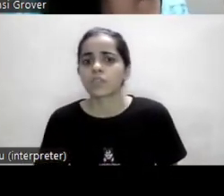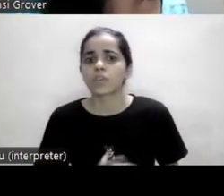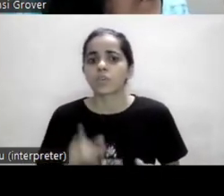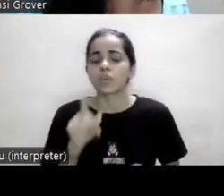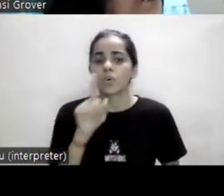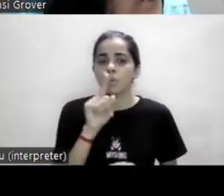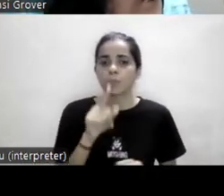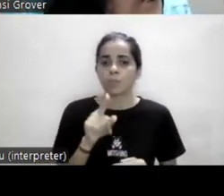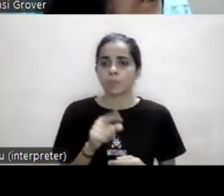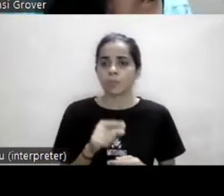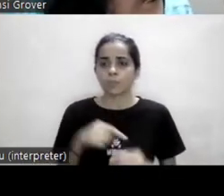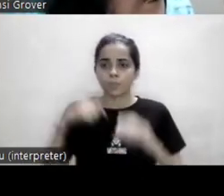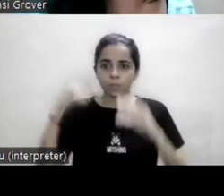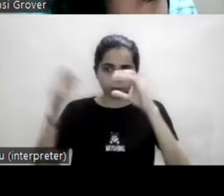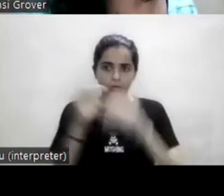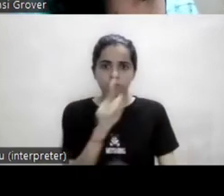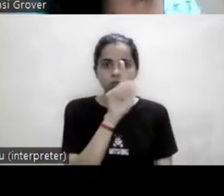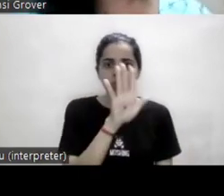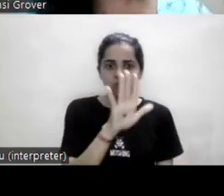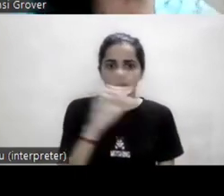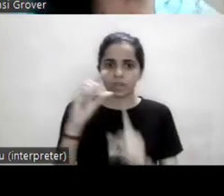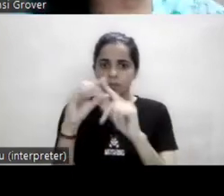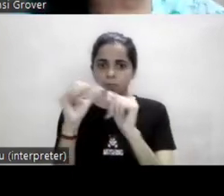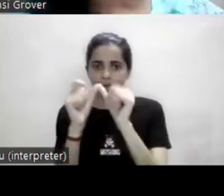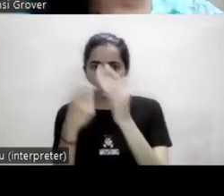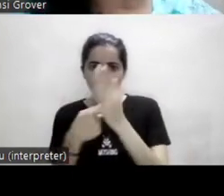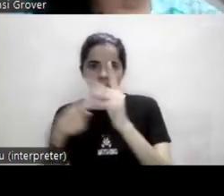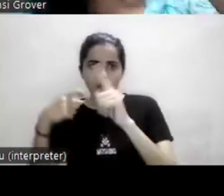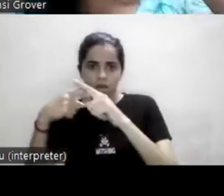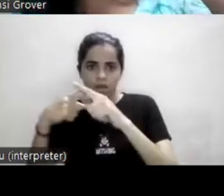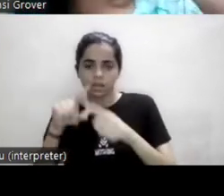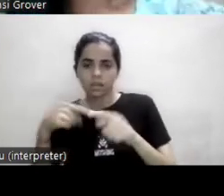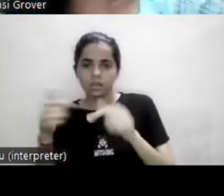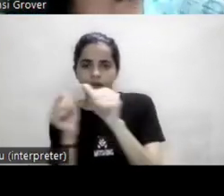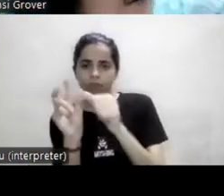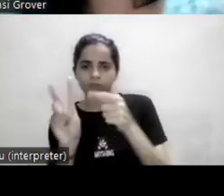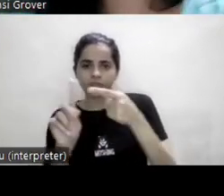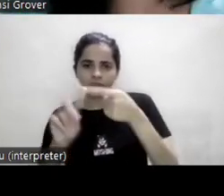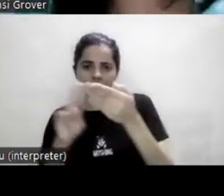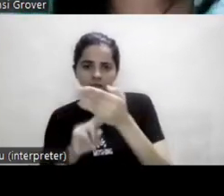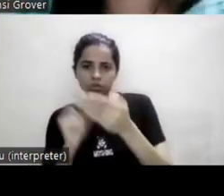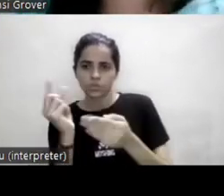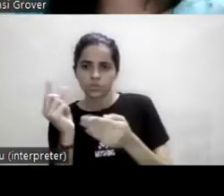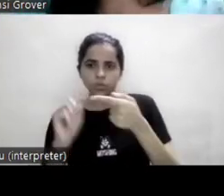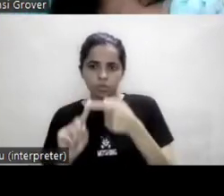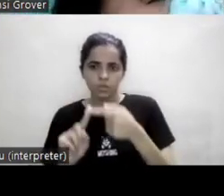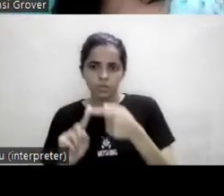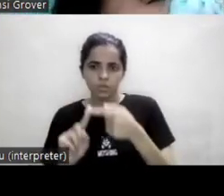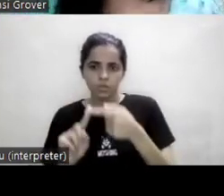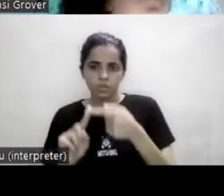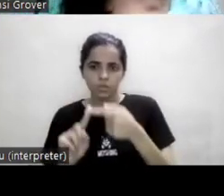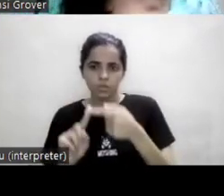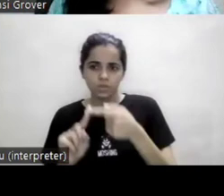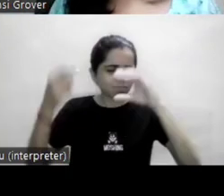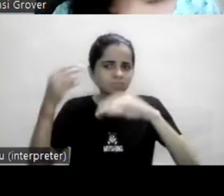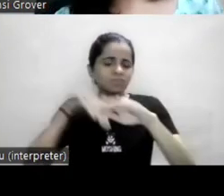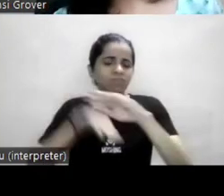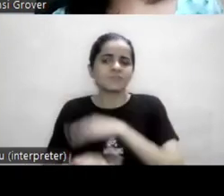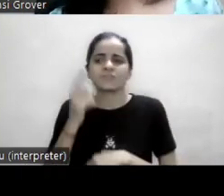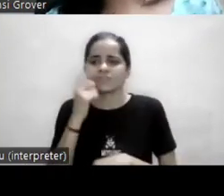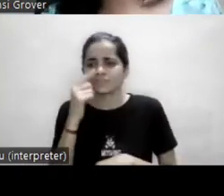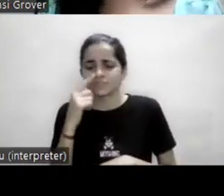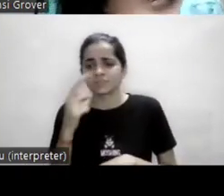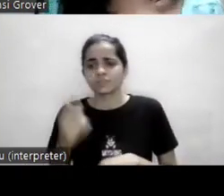that I wish one can discuss here. This is about this character, Meety. And